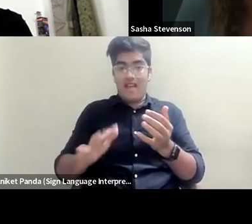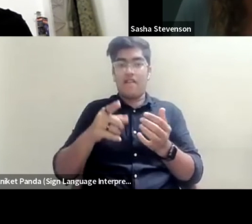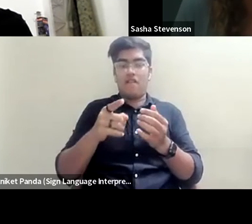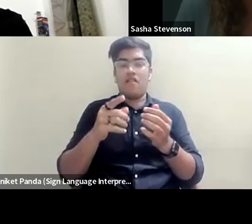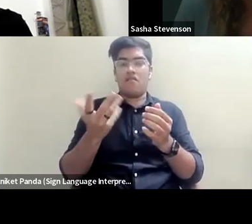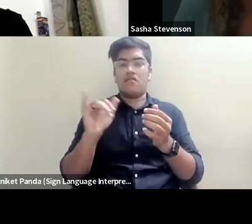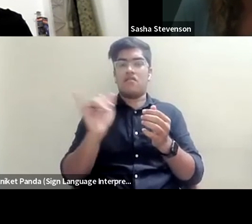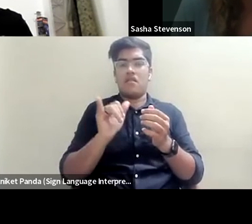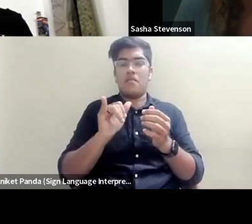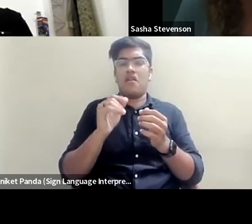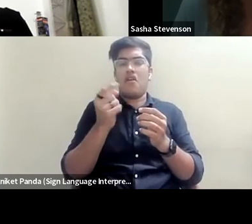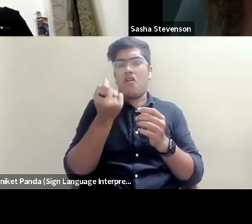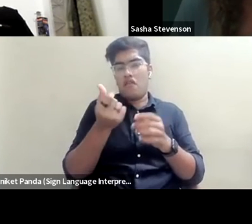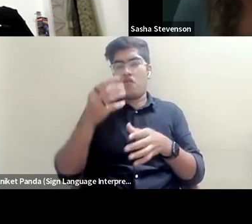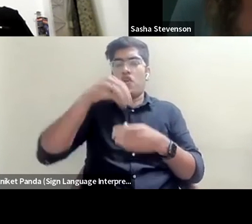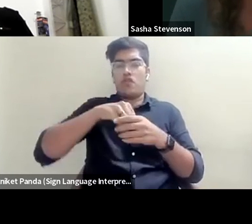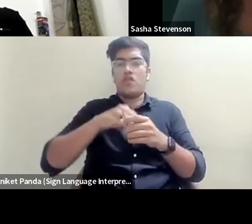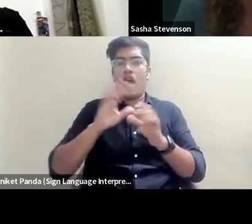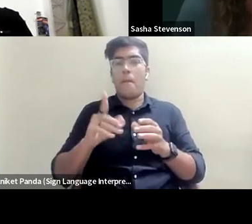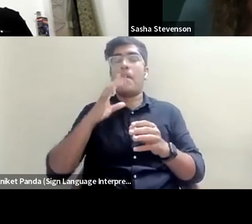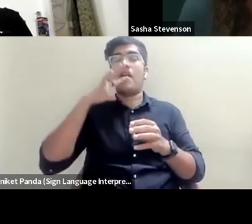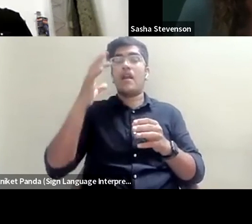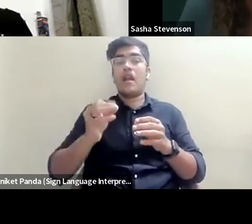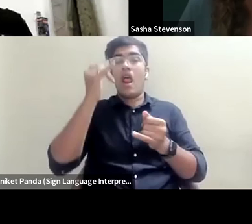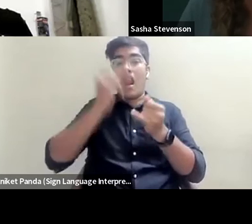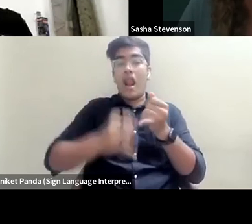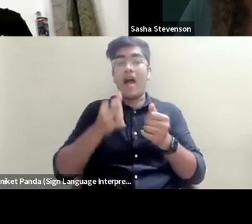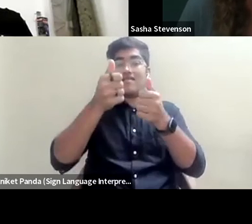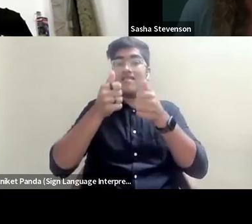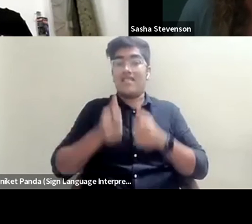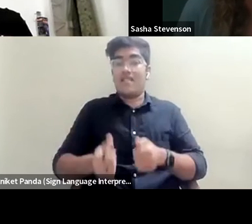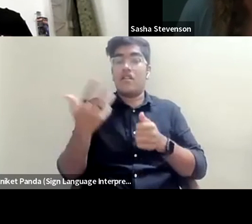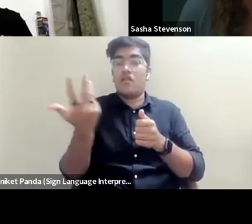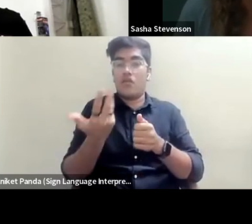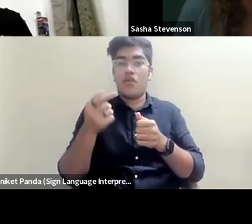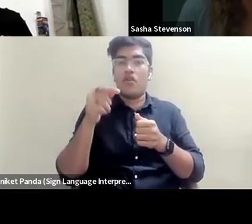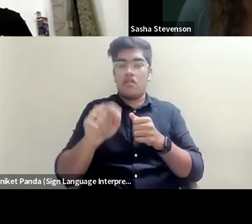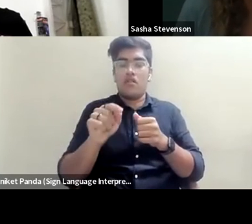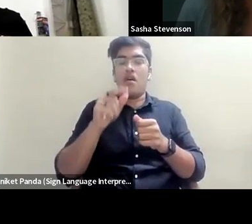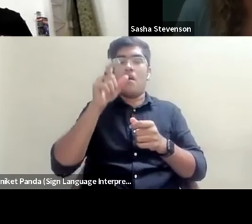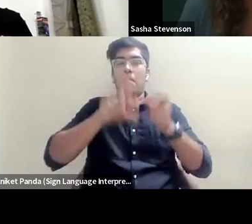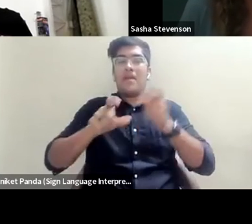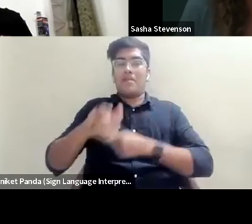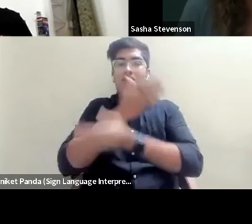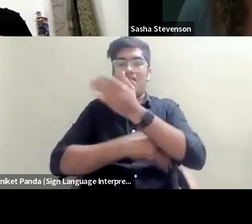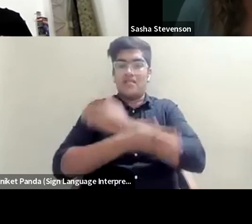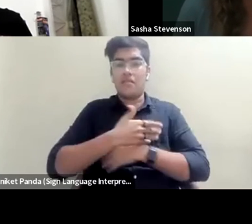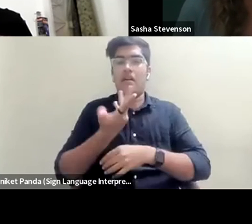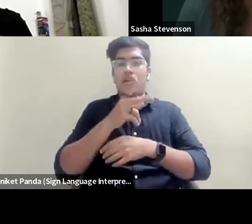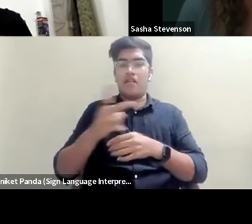potentially inclusive, but the end result, as is always the case, and particularly in the case of people with disabilities, there